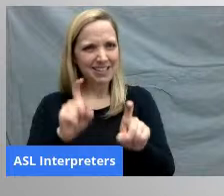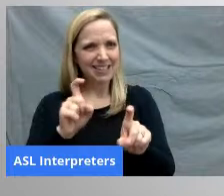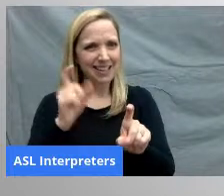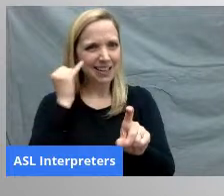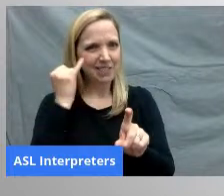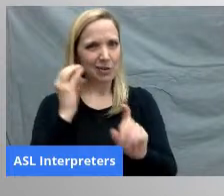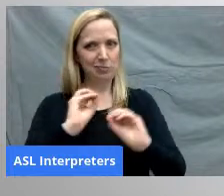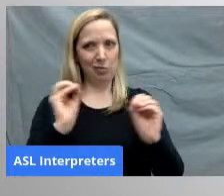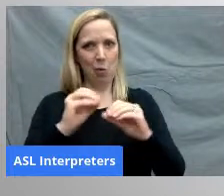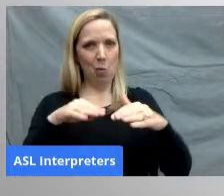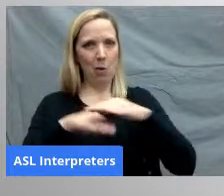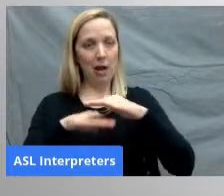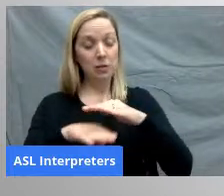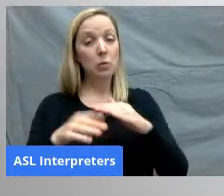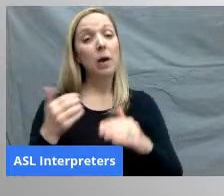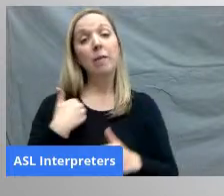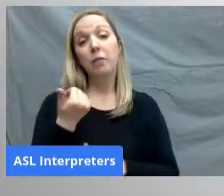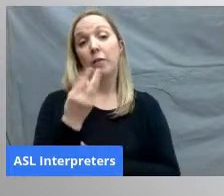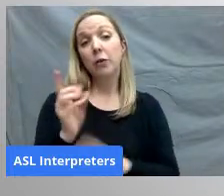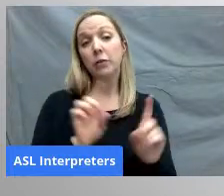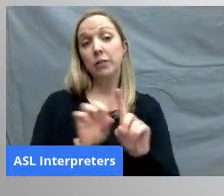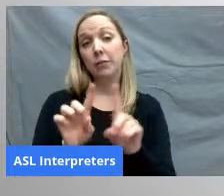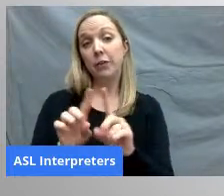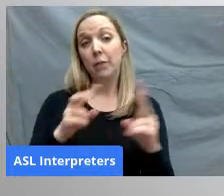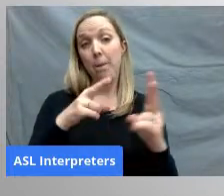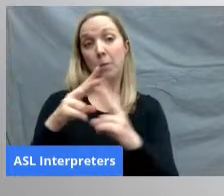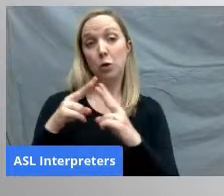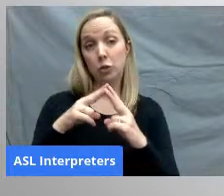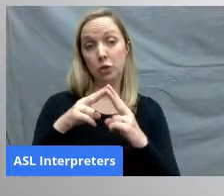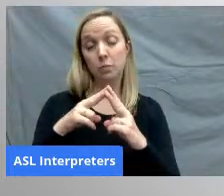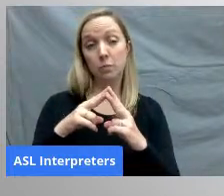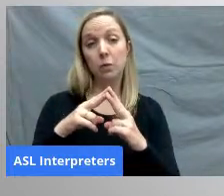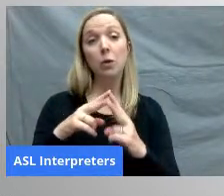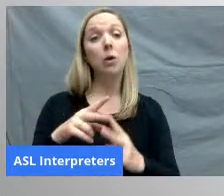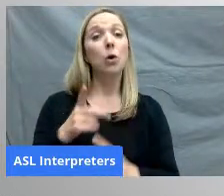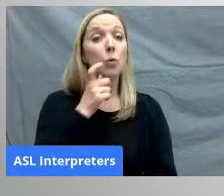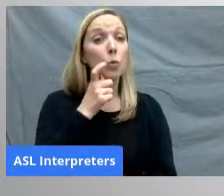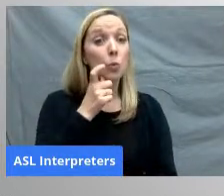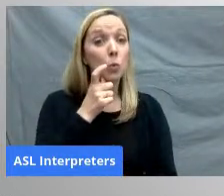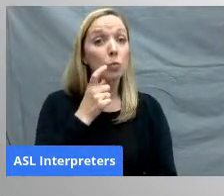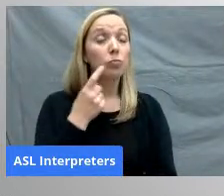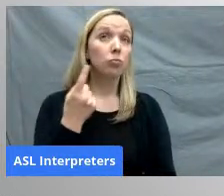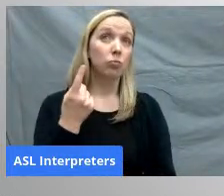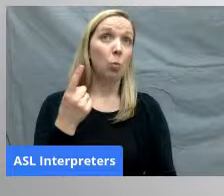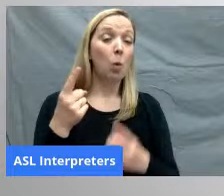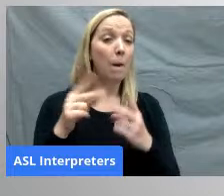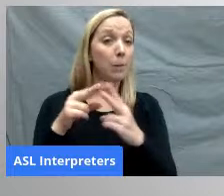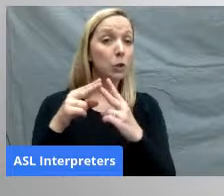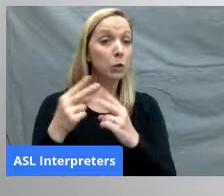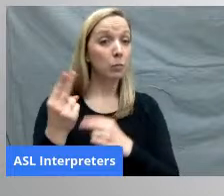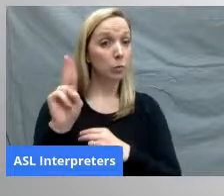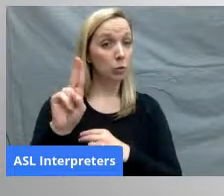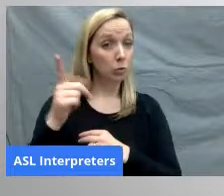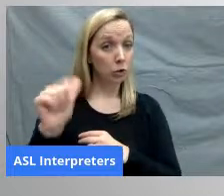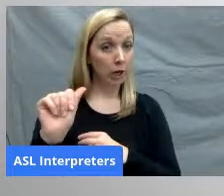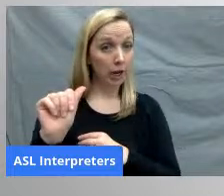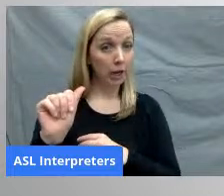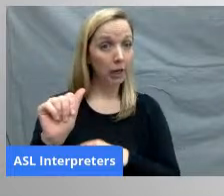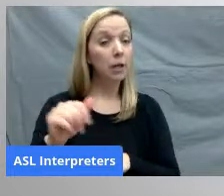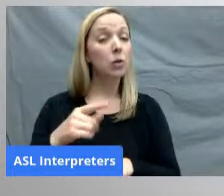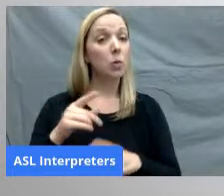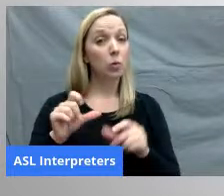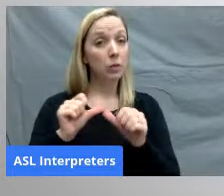one of which is UGA, to try and increase the access to COVID testing for our CCSD staff